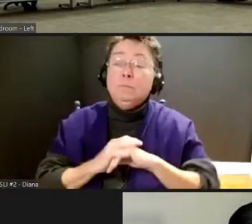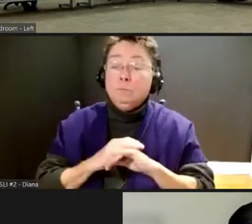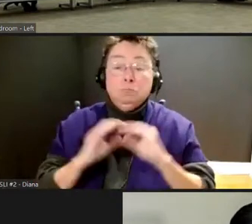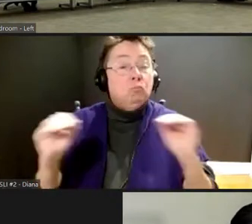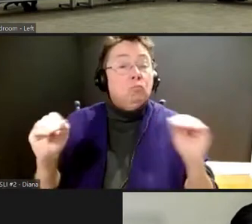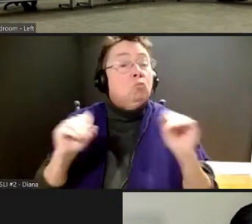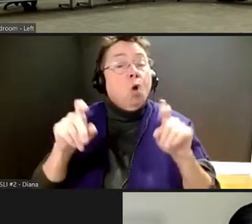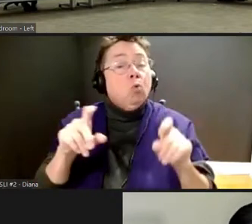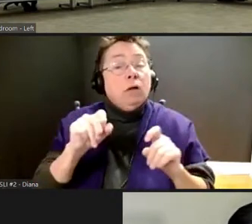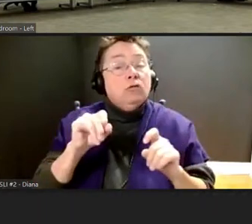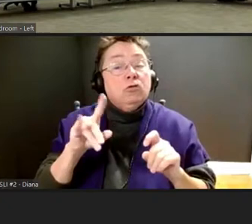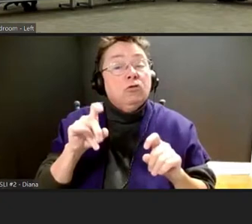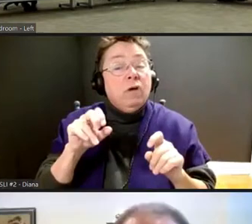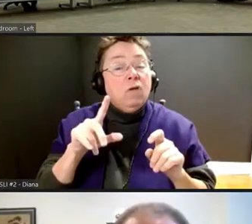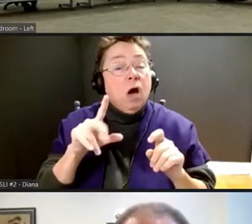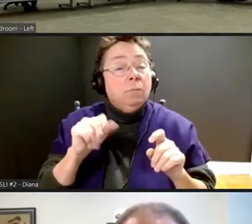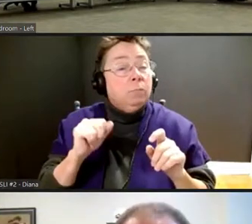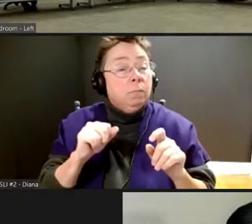Silver.